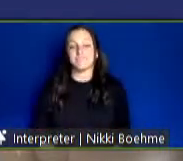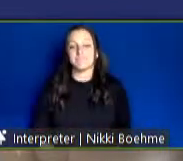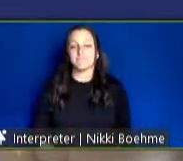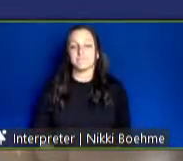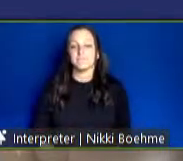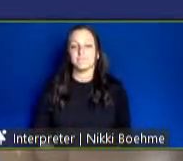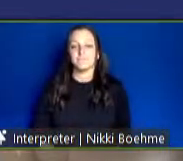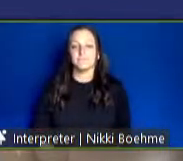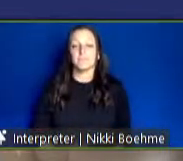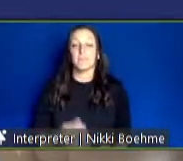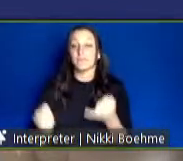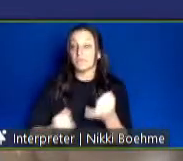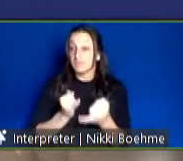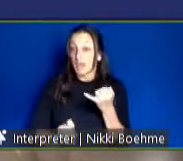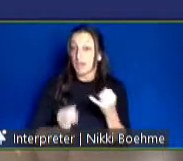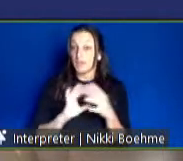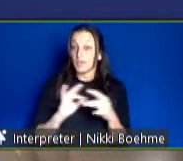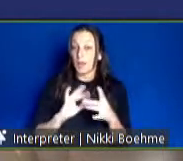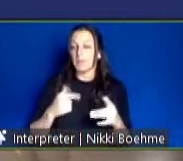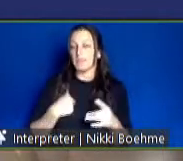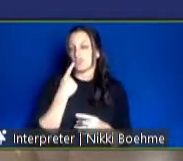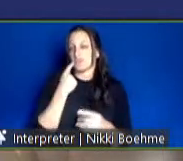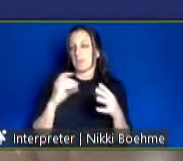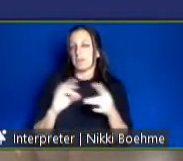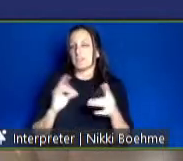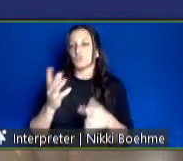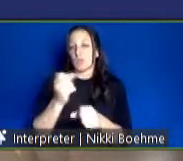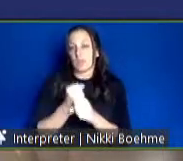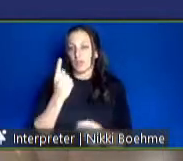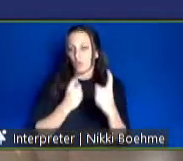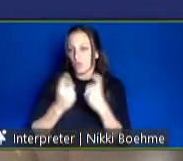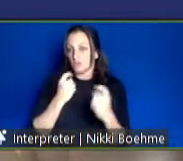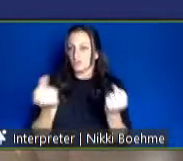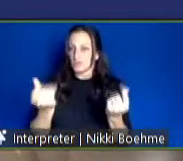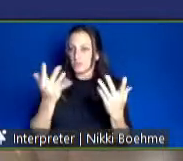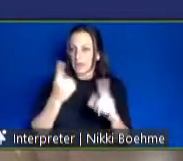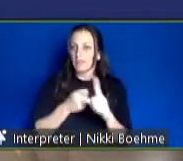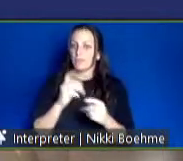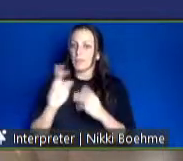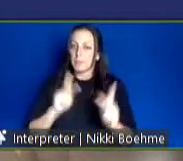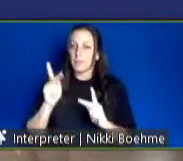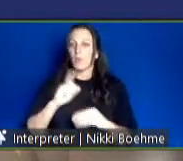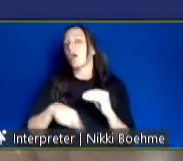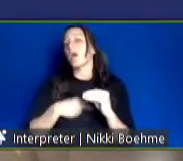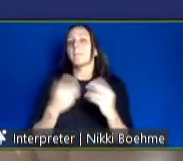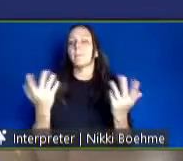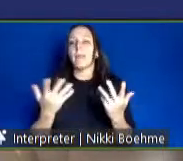And then finally, as I mentioned, we've been receiving questions about what the rate of vaccine